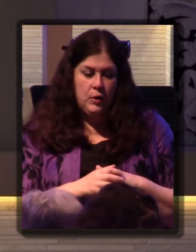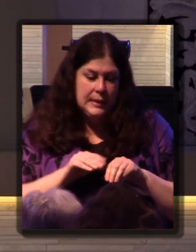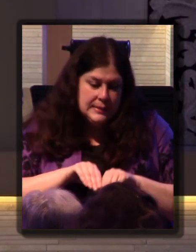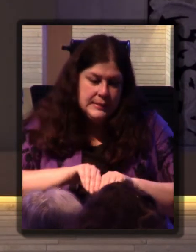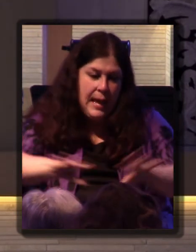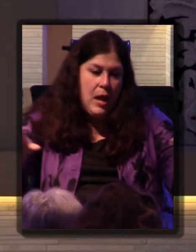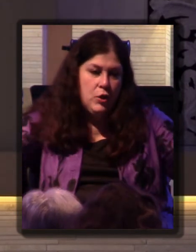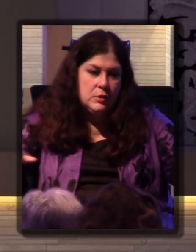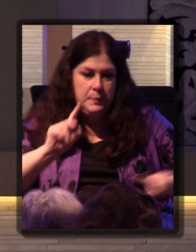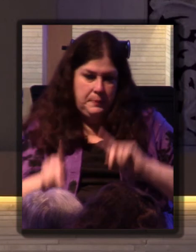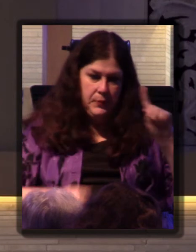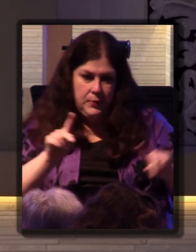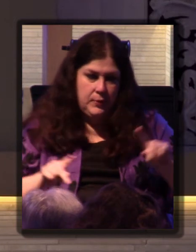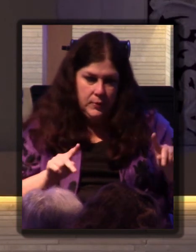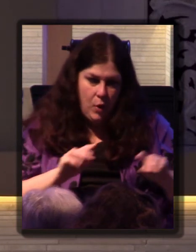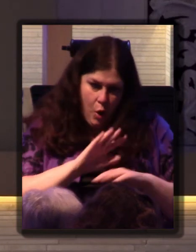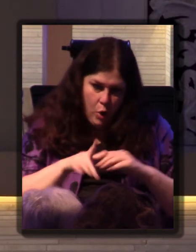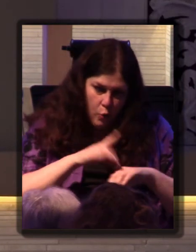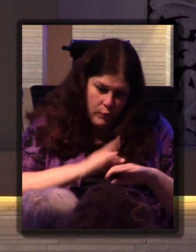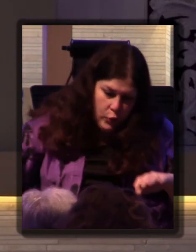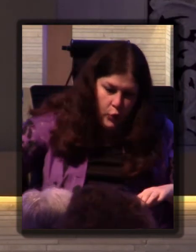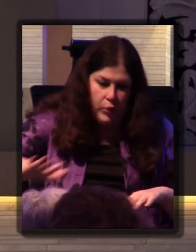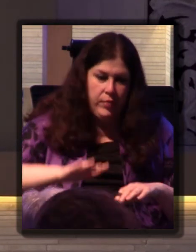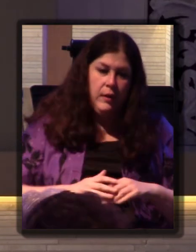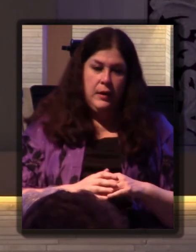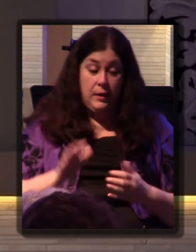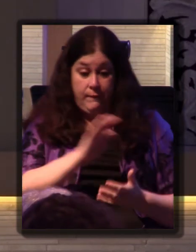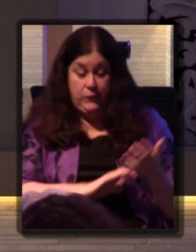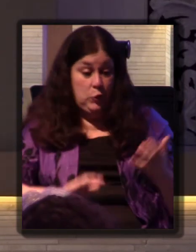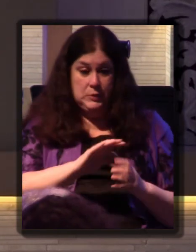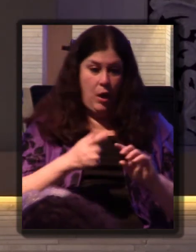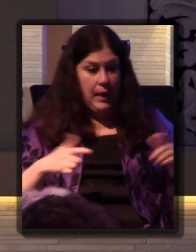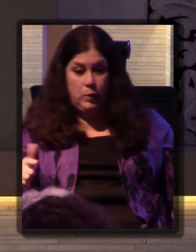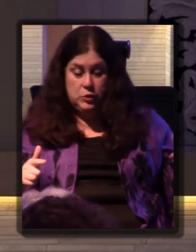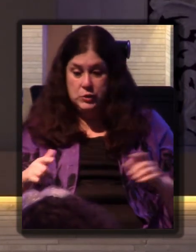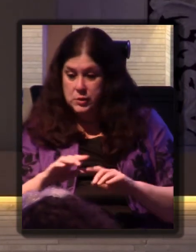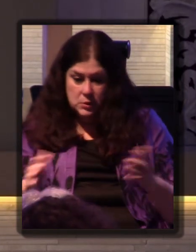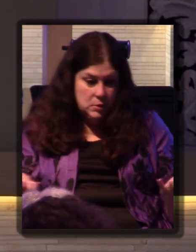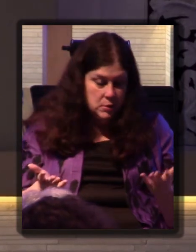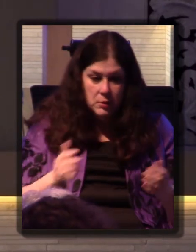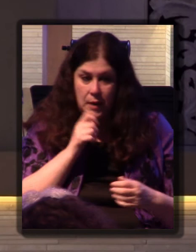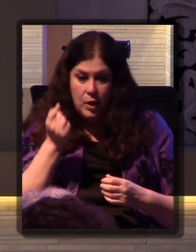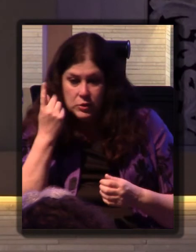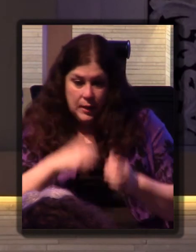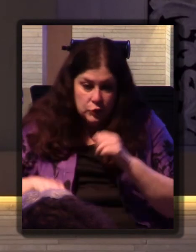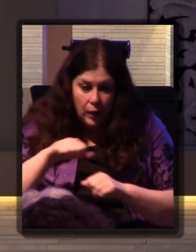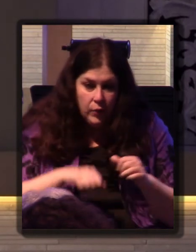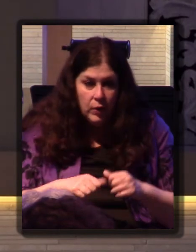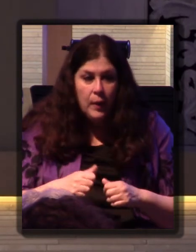tower. He scatters humanity across the earth. He confuses our